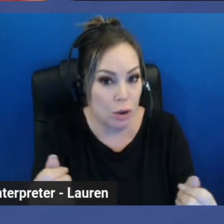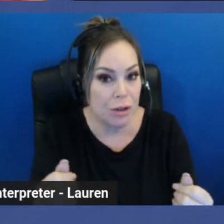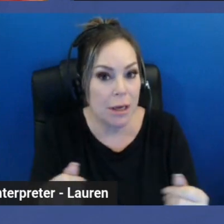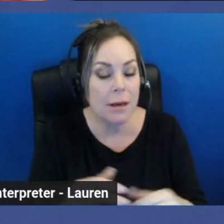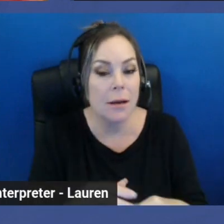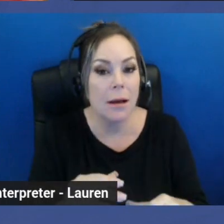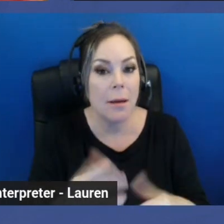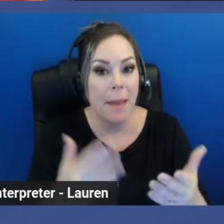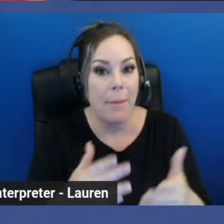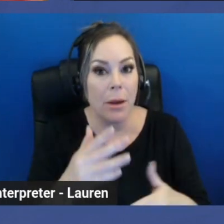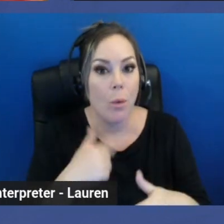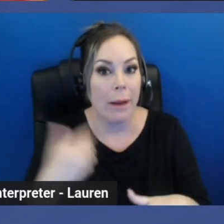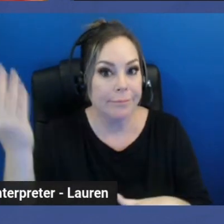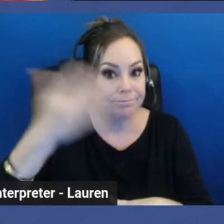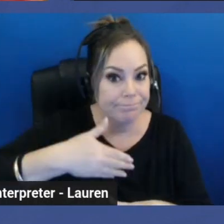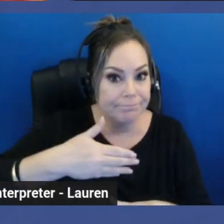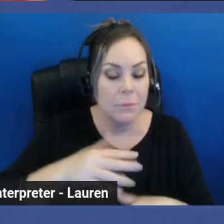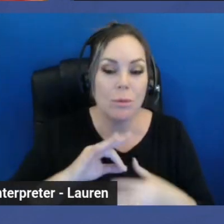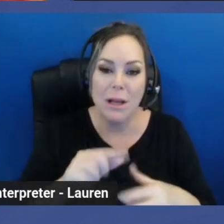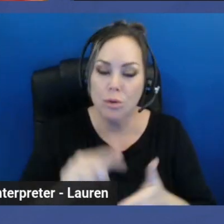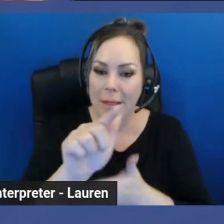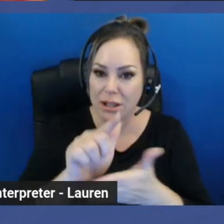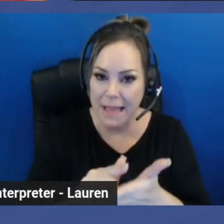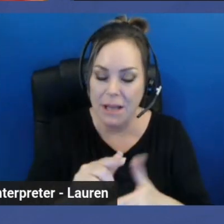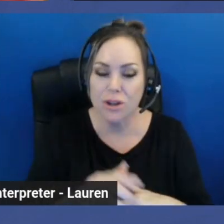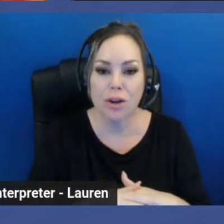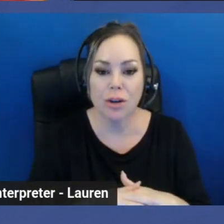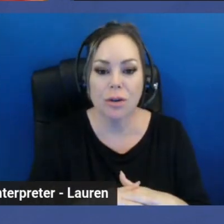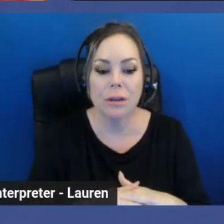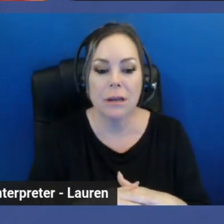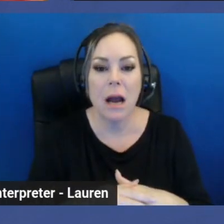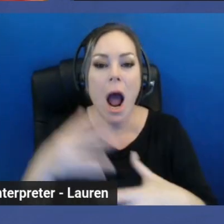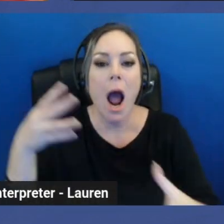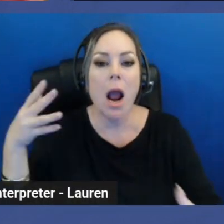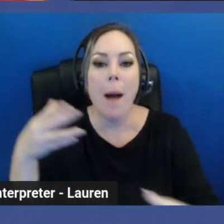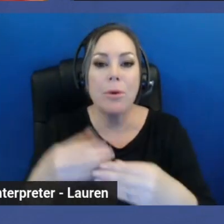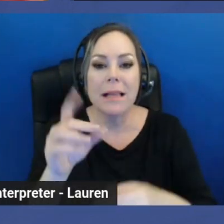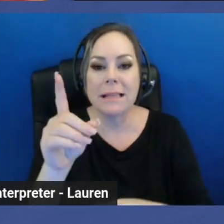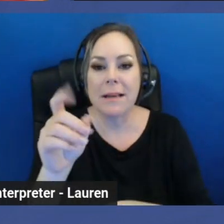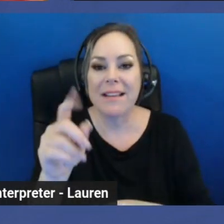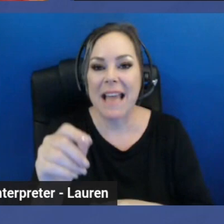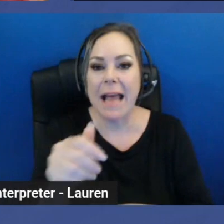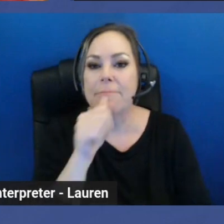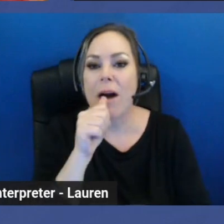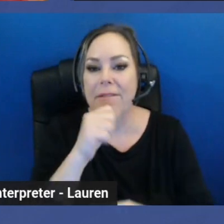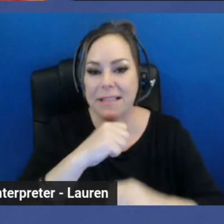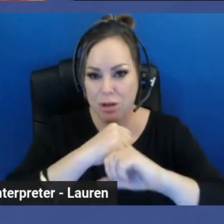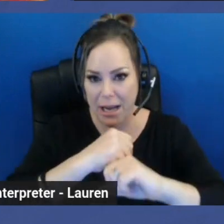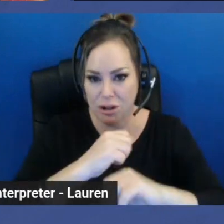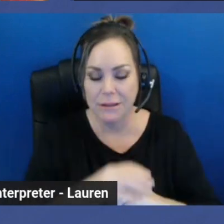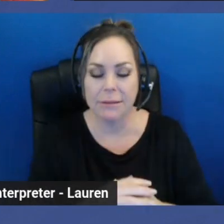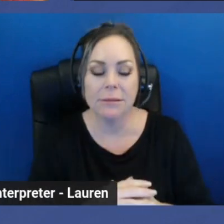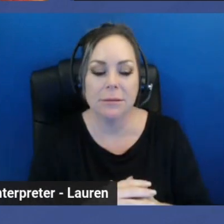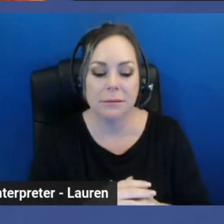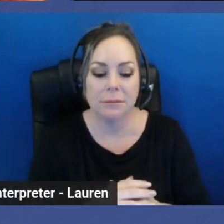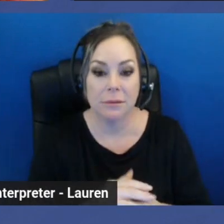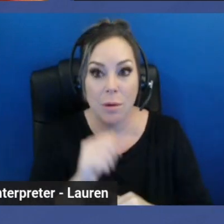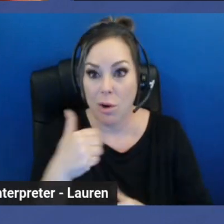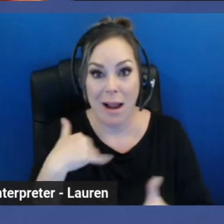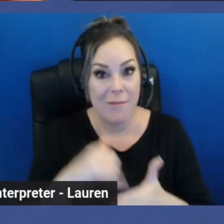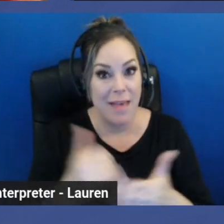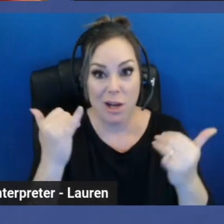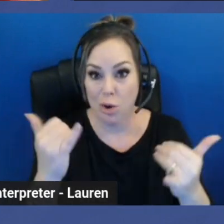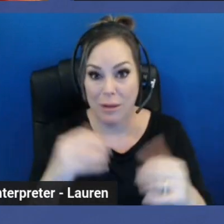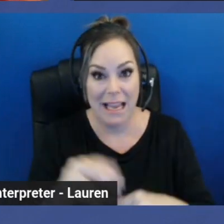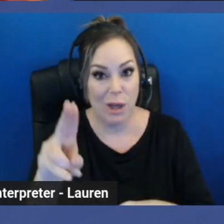always thinking about that is legislative would be comprehensive data privacy protections. We don't have that